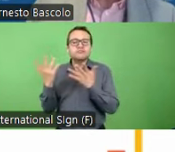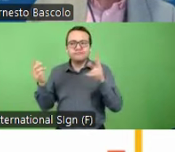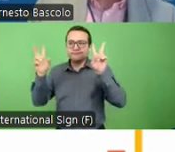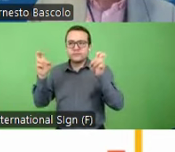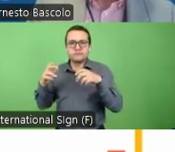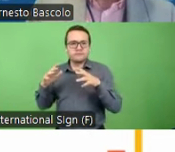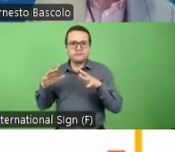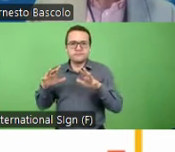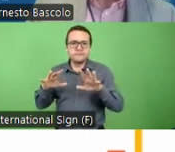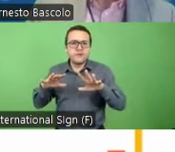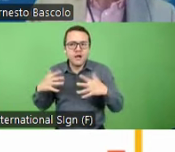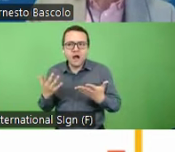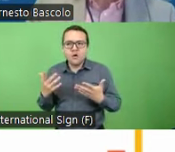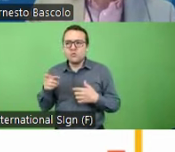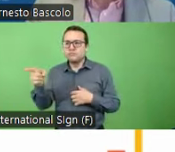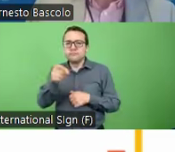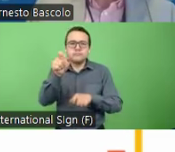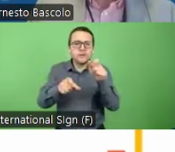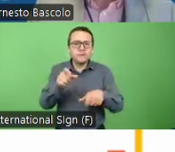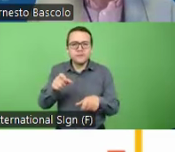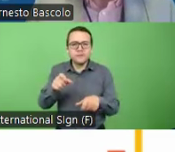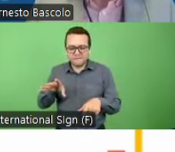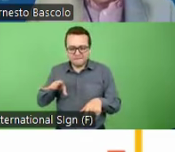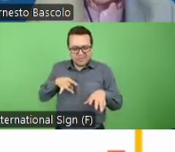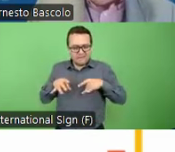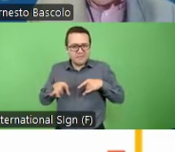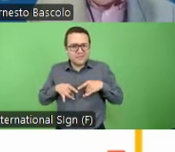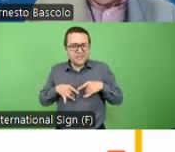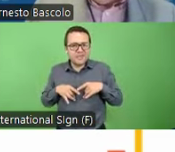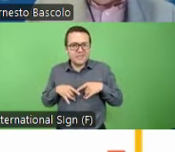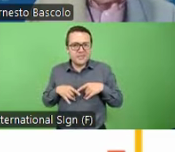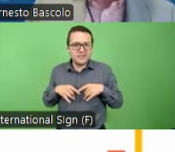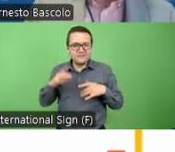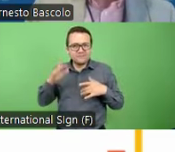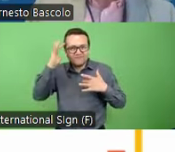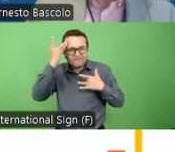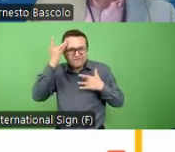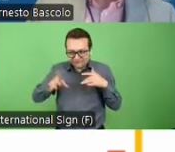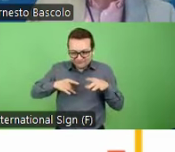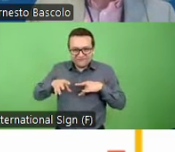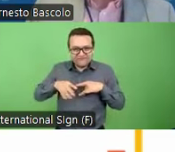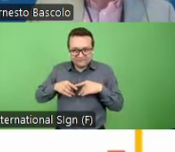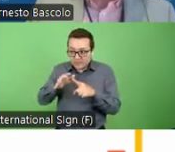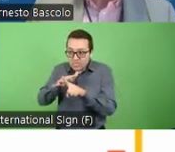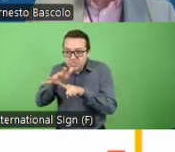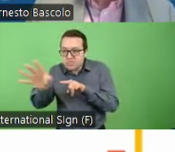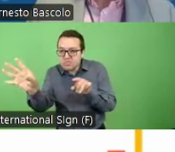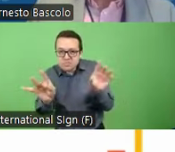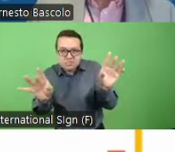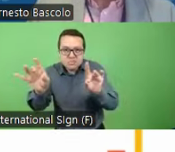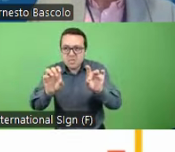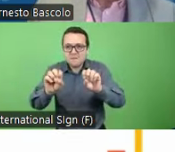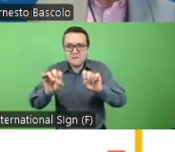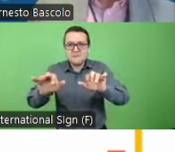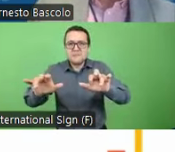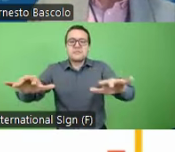de coverage enfermedades of infecciosas. infectious Y gran parte diseases. de este desafío tiene que ver A con great part of this